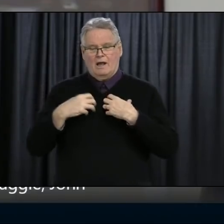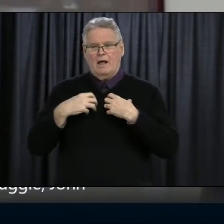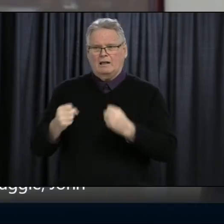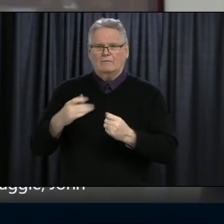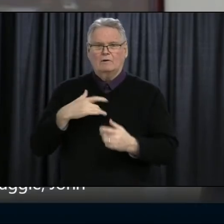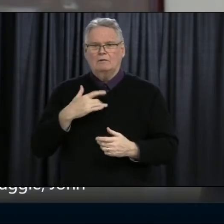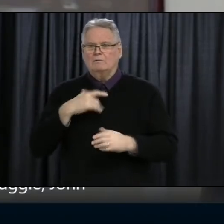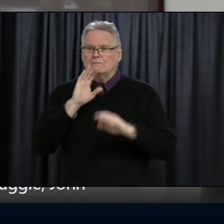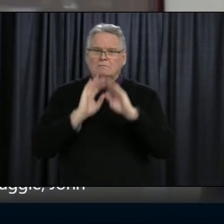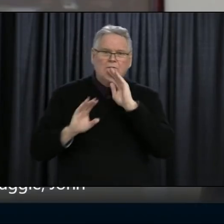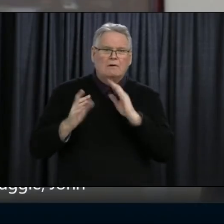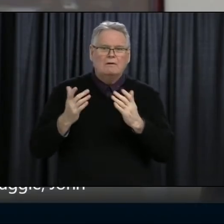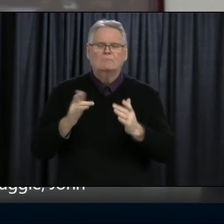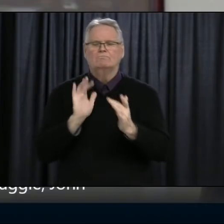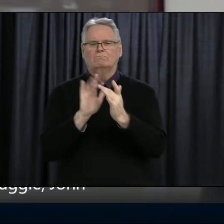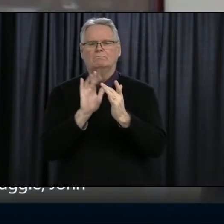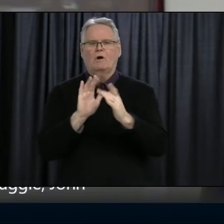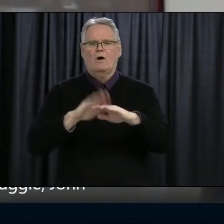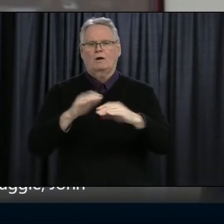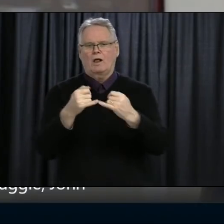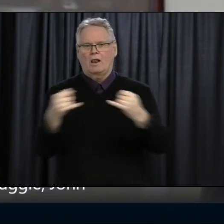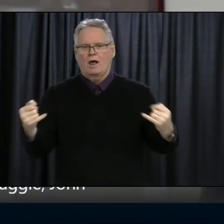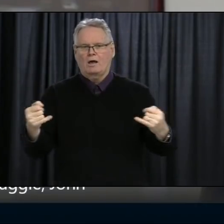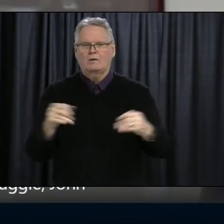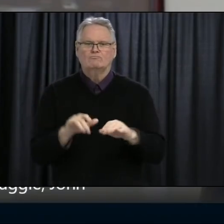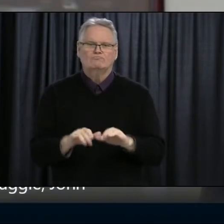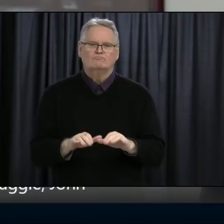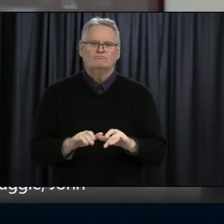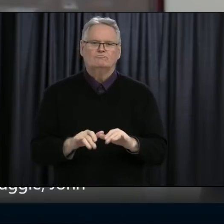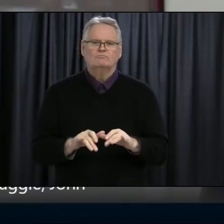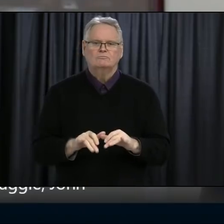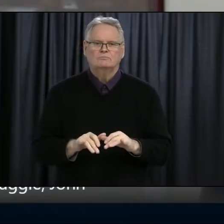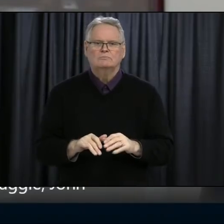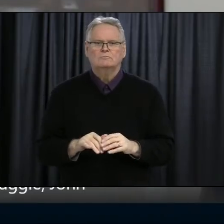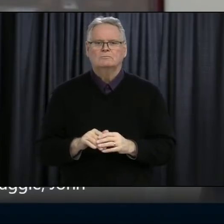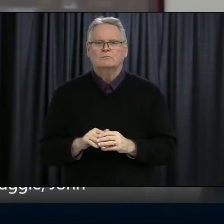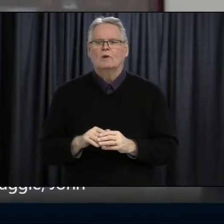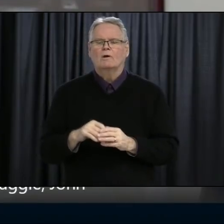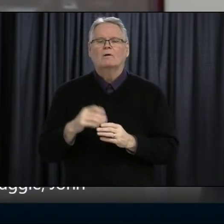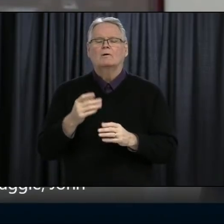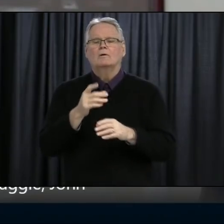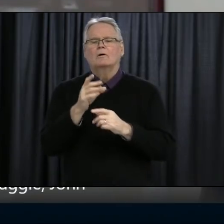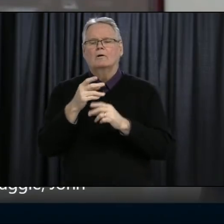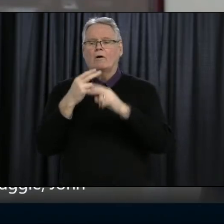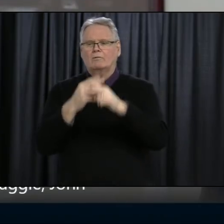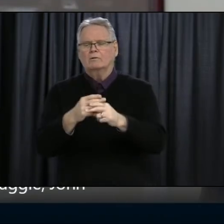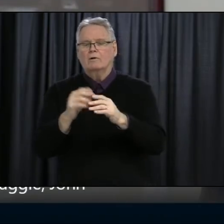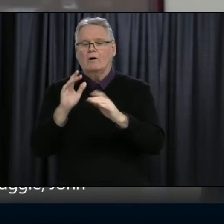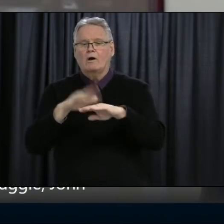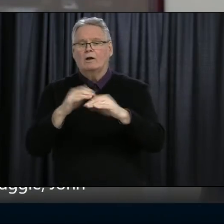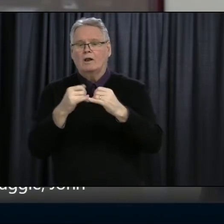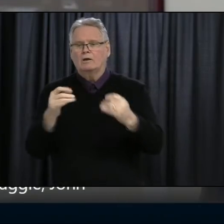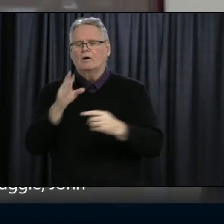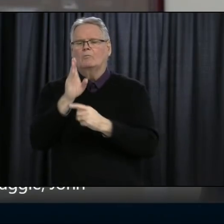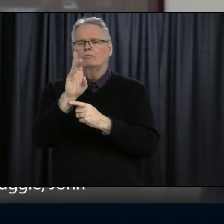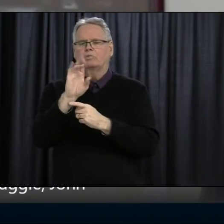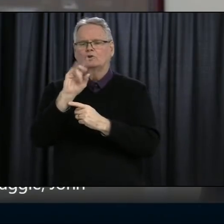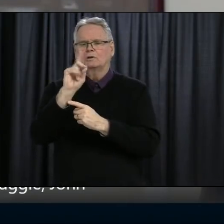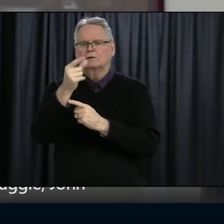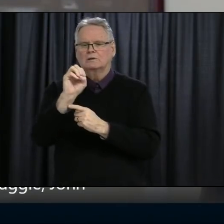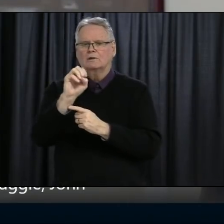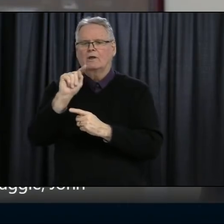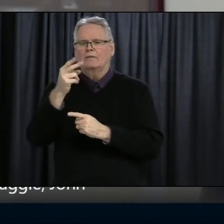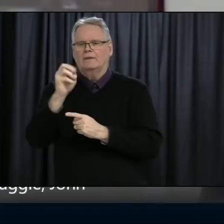the Gap, that's 2ps.ca, has a special area for youth with modules and